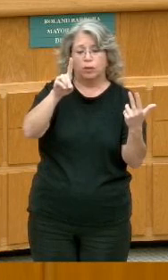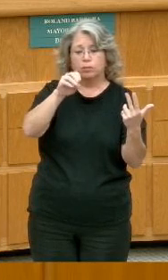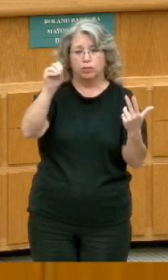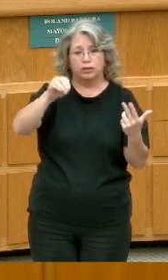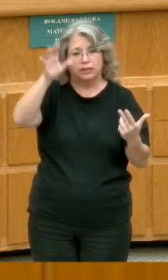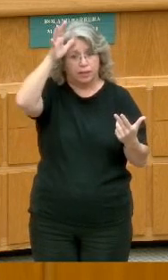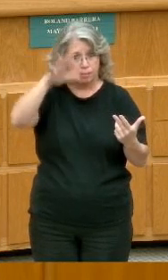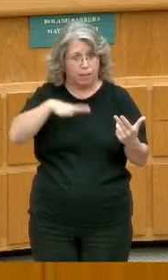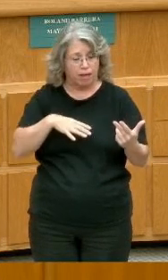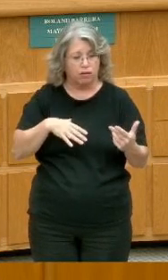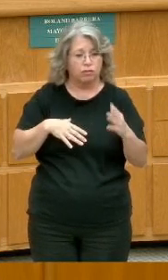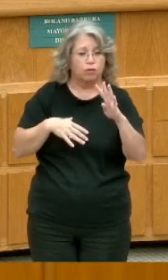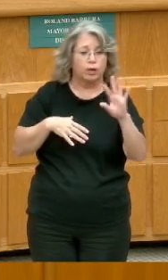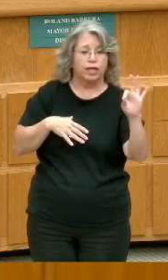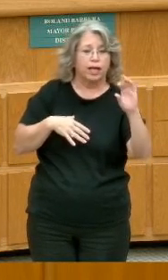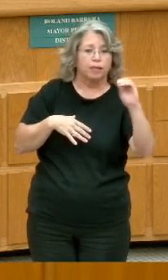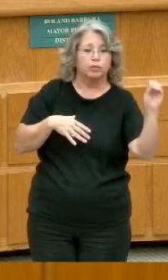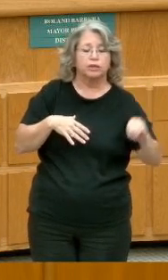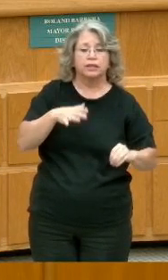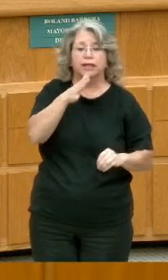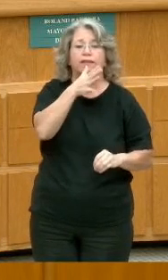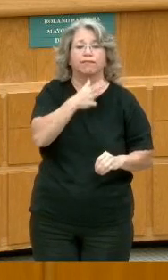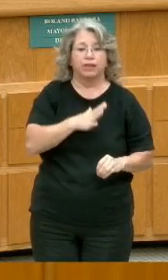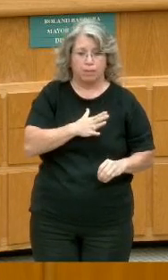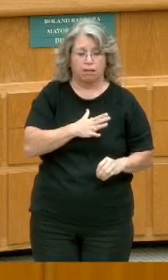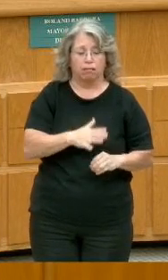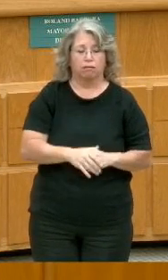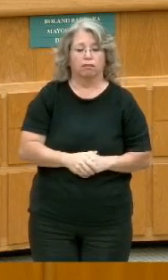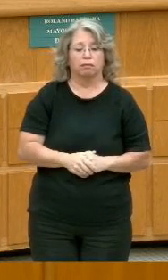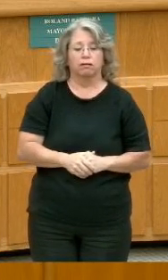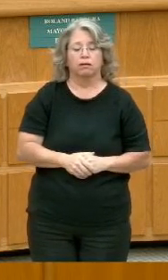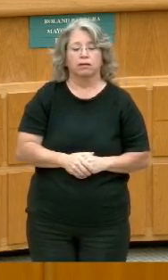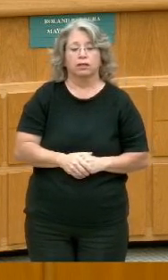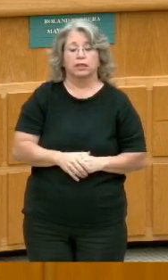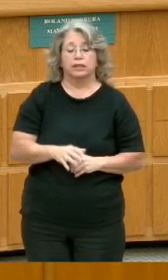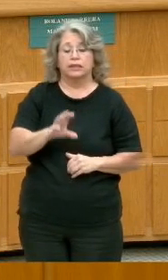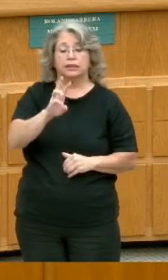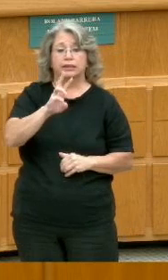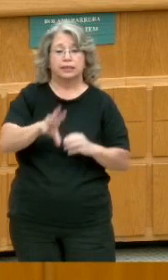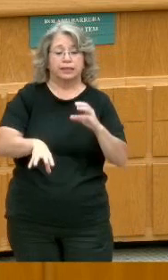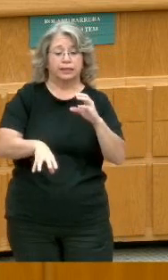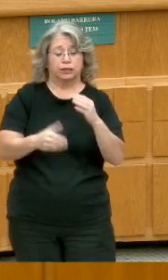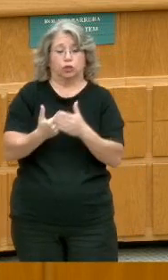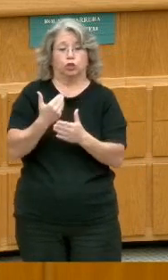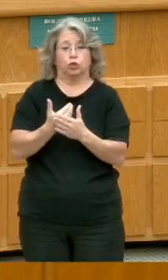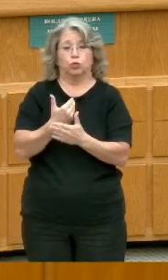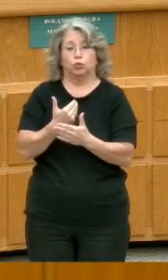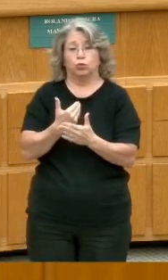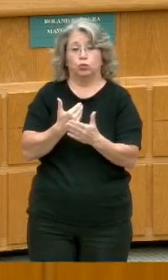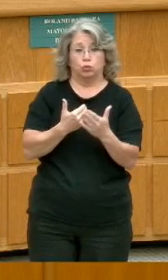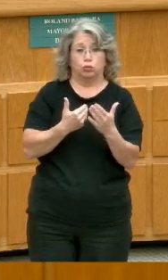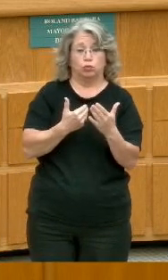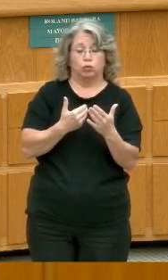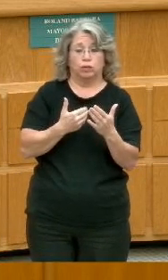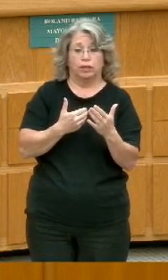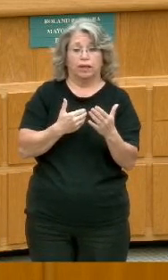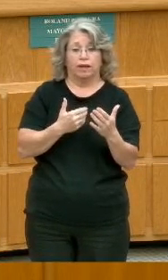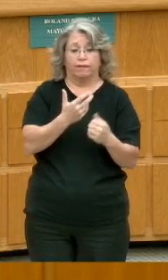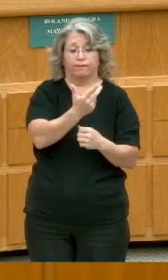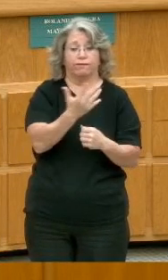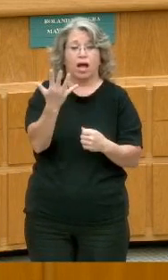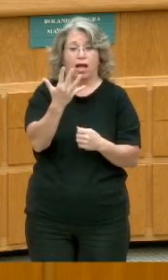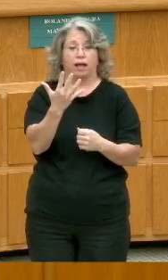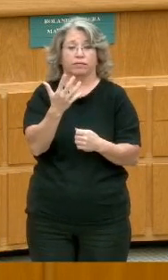49% female. In that 6 additional, the majority were female. There were 5 females in that